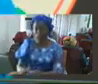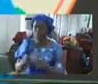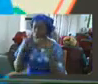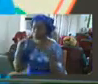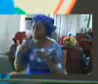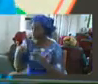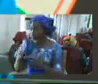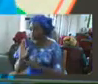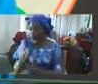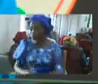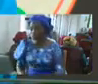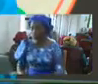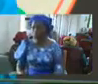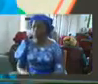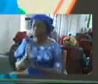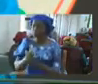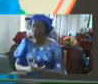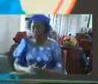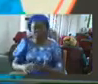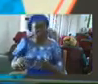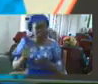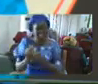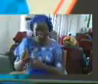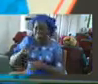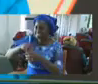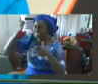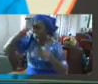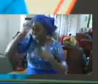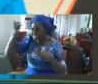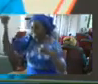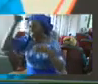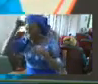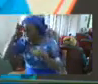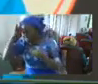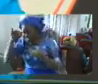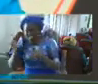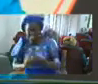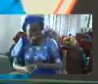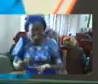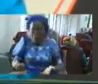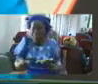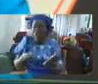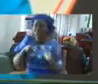Suddenly there is a sickness or a disease or whatever name they call it that has no respect for anybody.